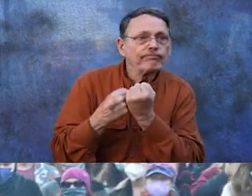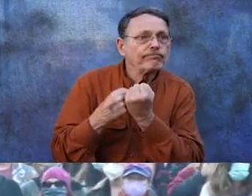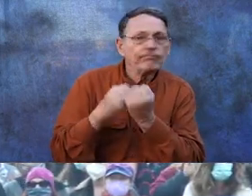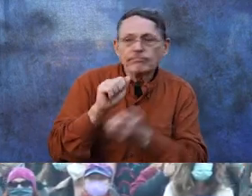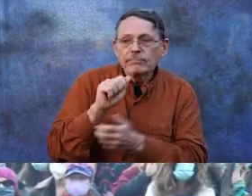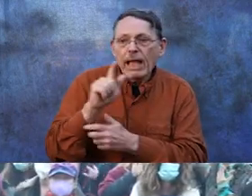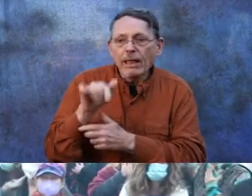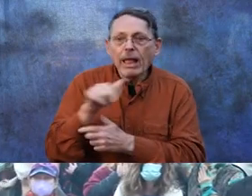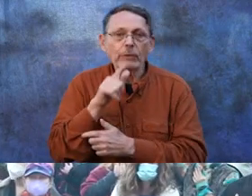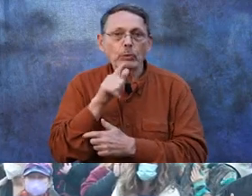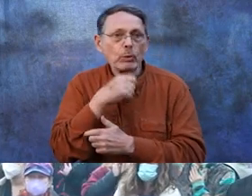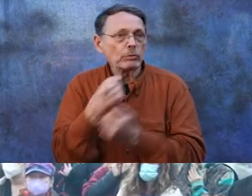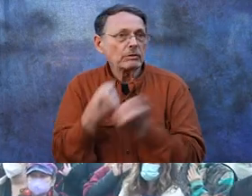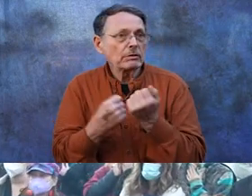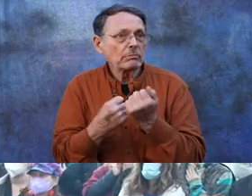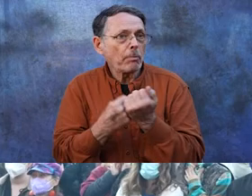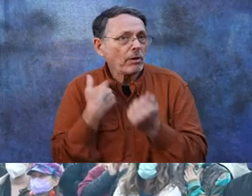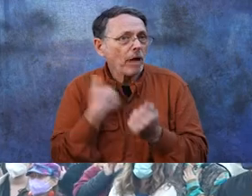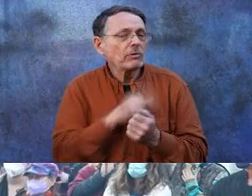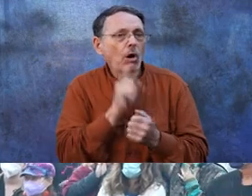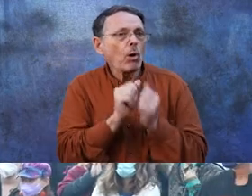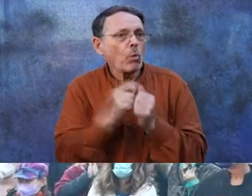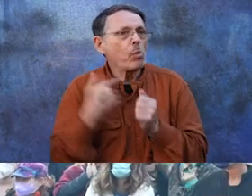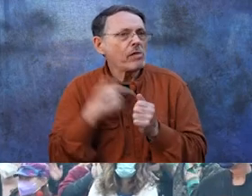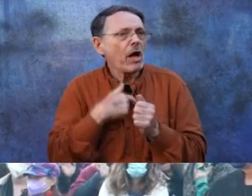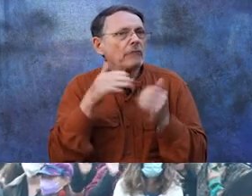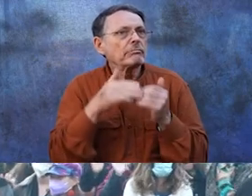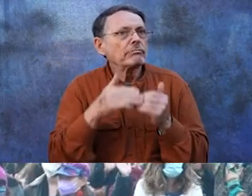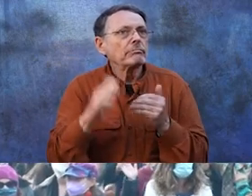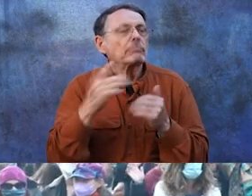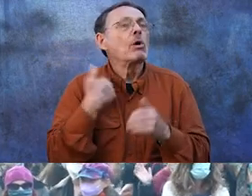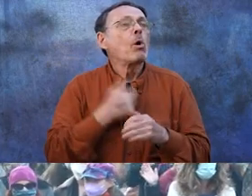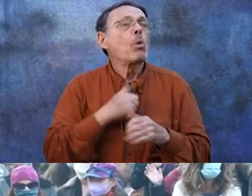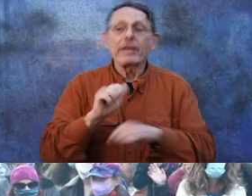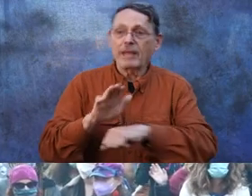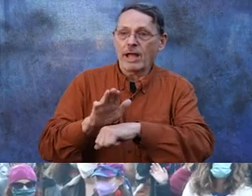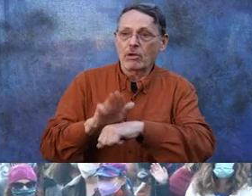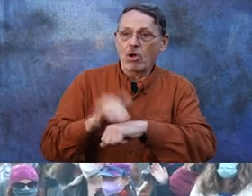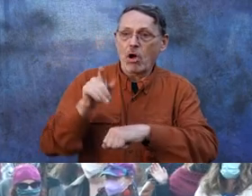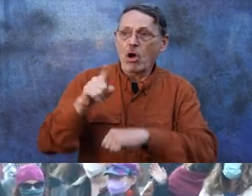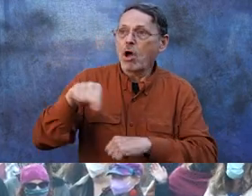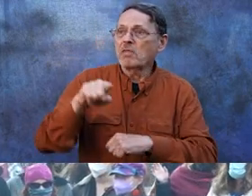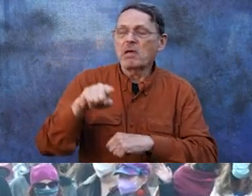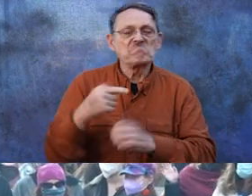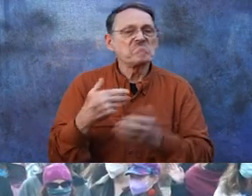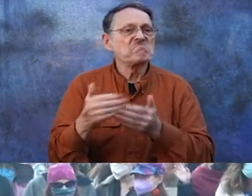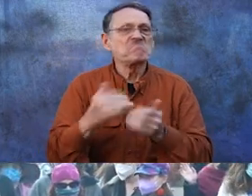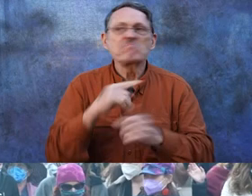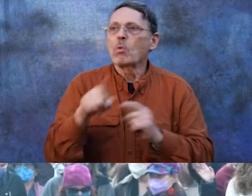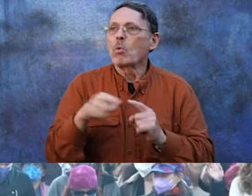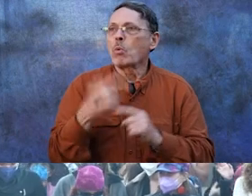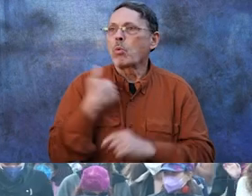with us and support us. and that we can call on them when